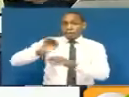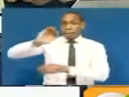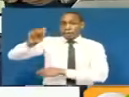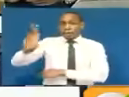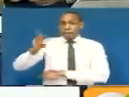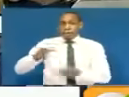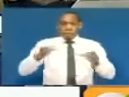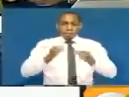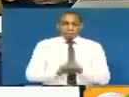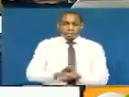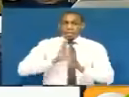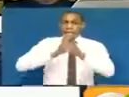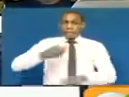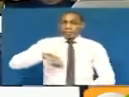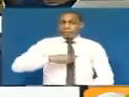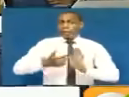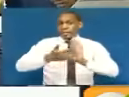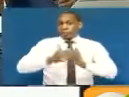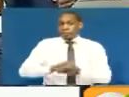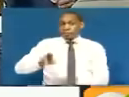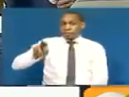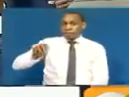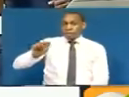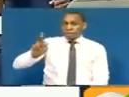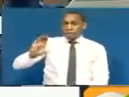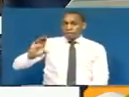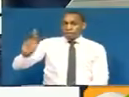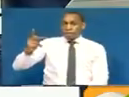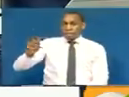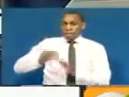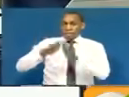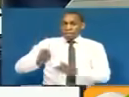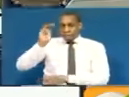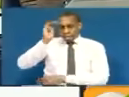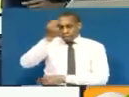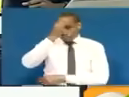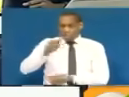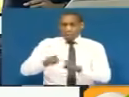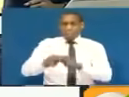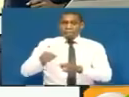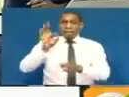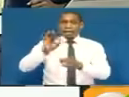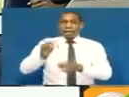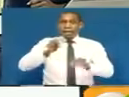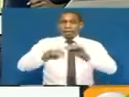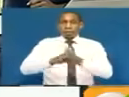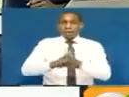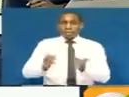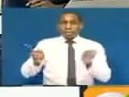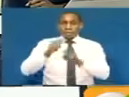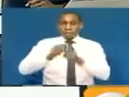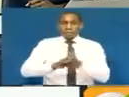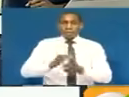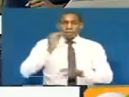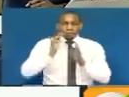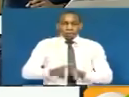from their community. And as Chemutai Goin now reports, Narc Kenya party leader Martha Karua was also unanimously elected as the interim spokesperson for